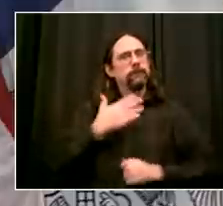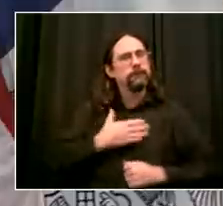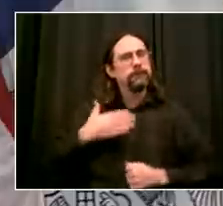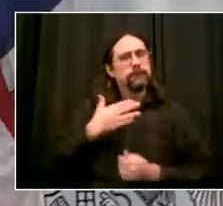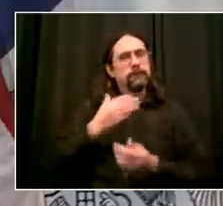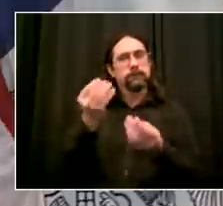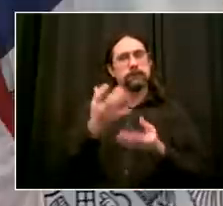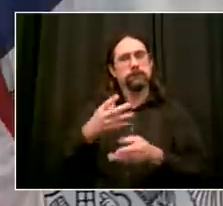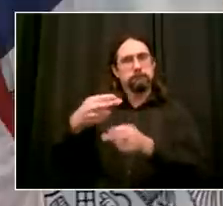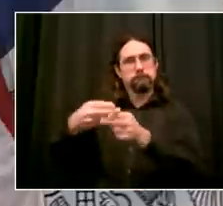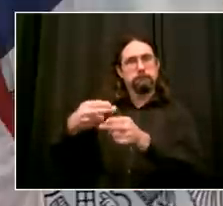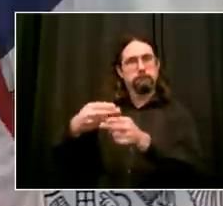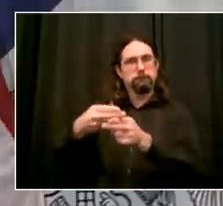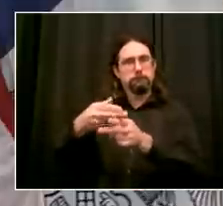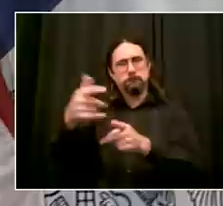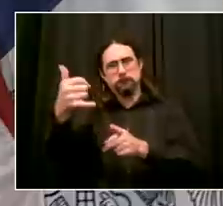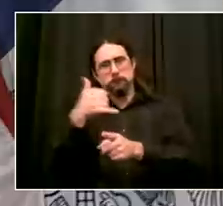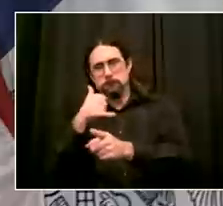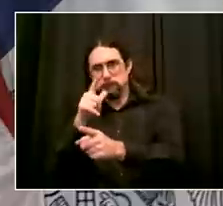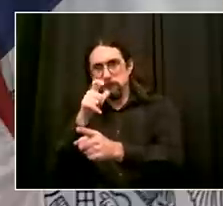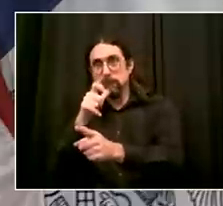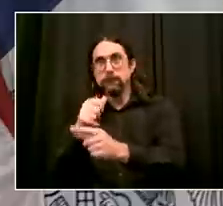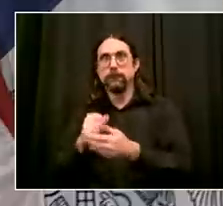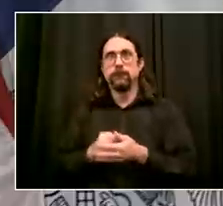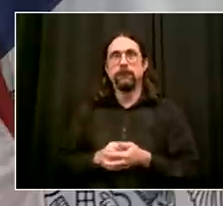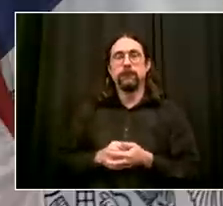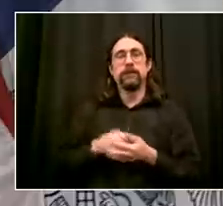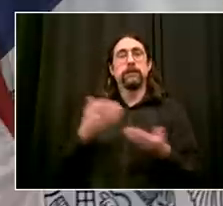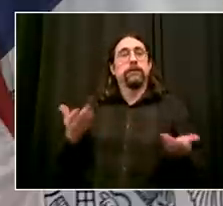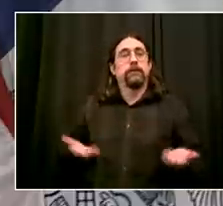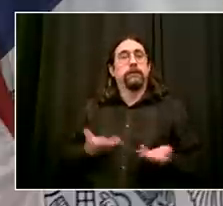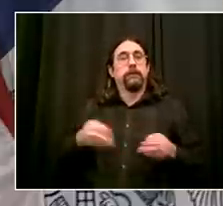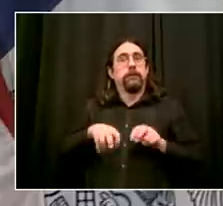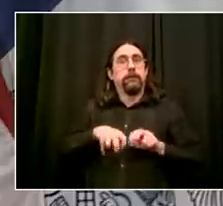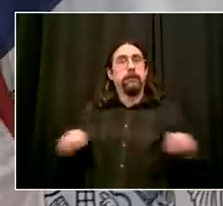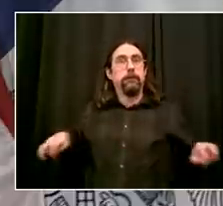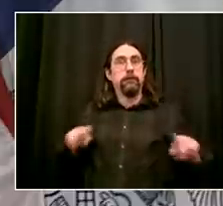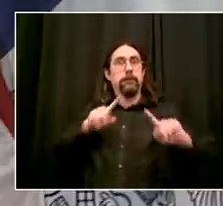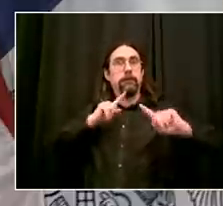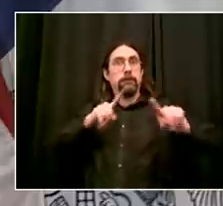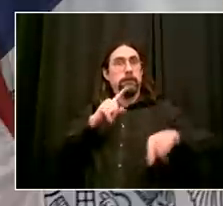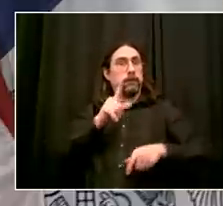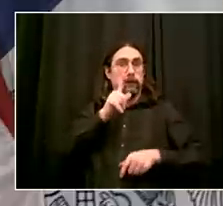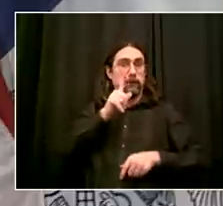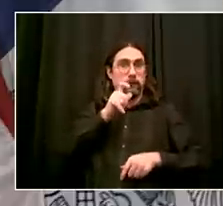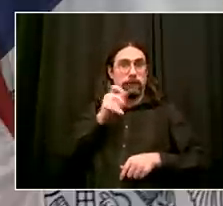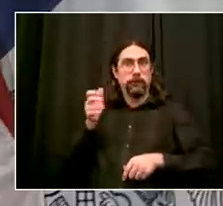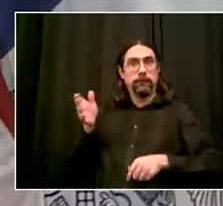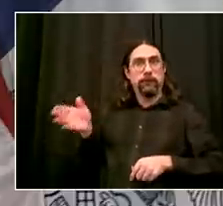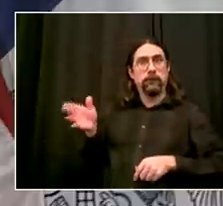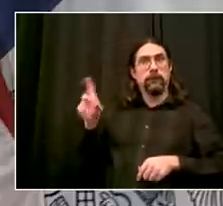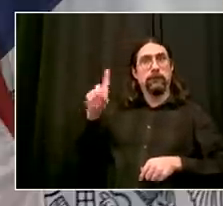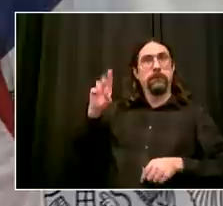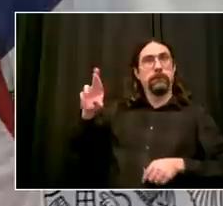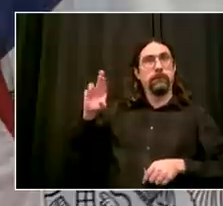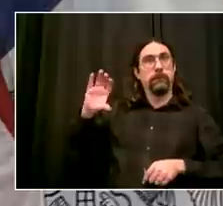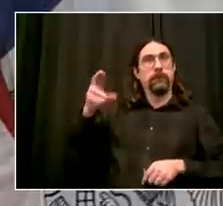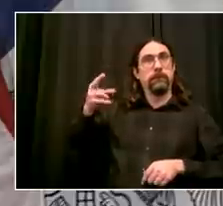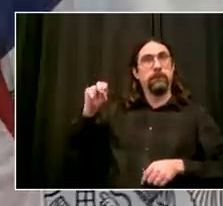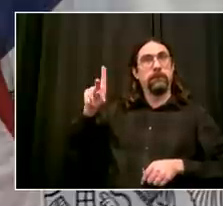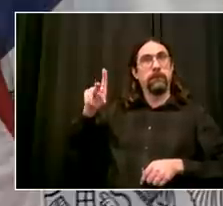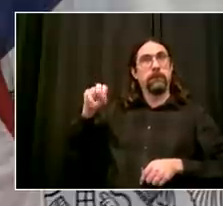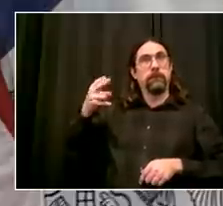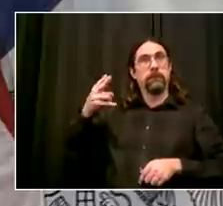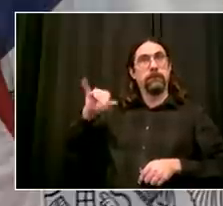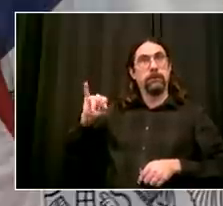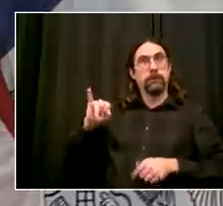begin our Q&A. As a reminder, we're joined today by Dr. Choksi, by Dr. Christopher Hillier from the New York Blood Center, by Dr. Mitch Katz,